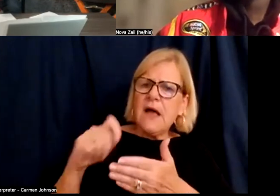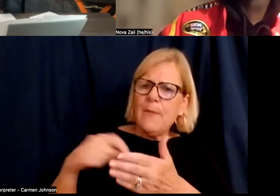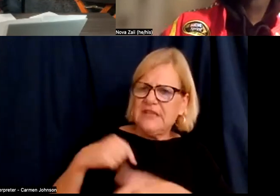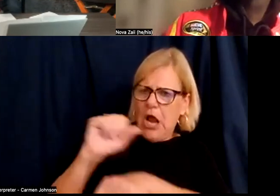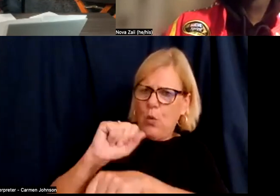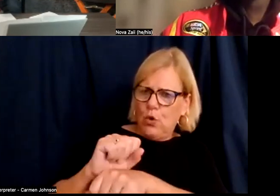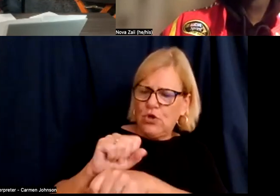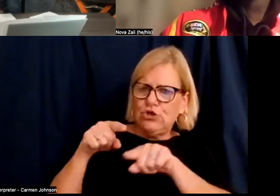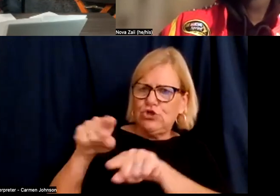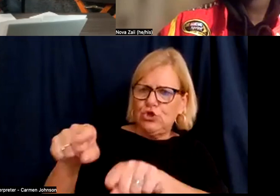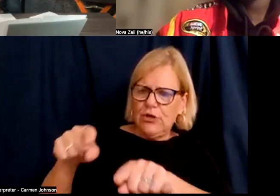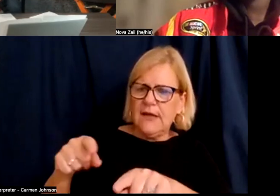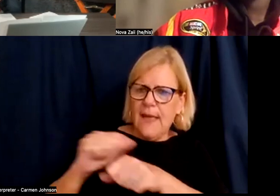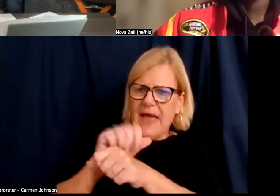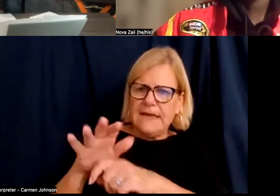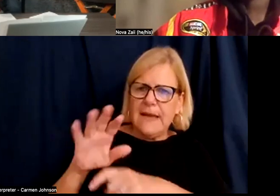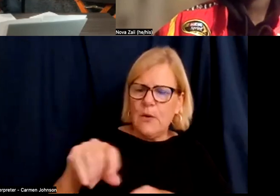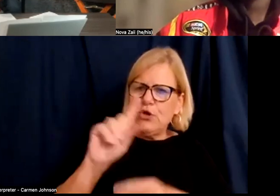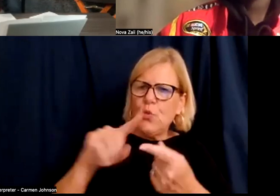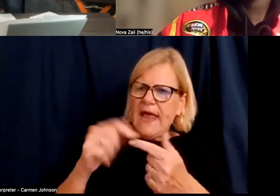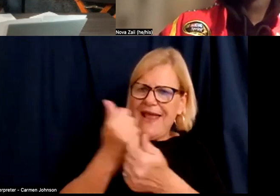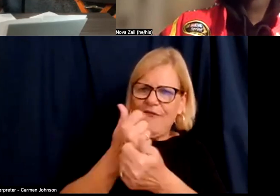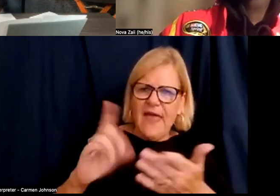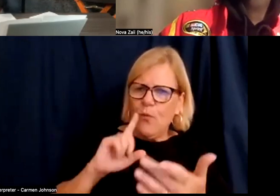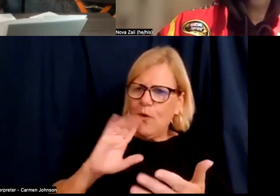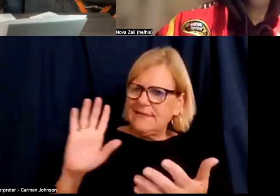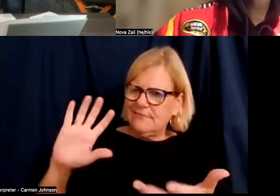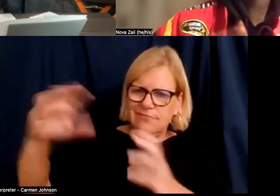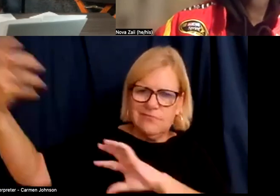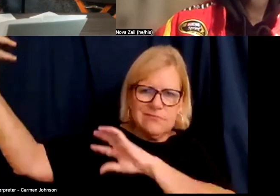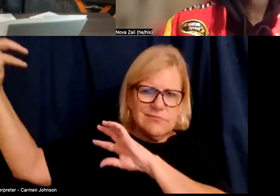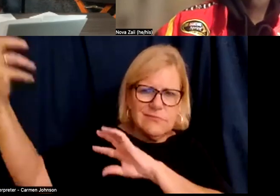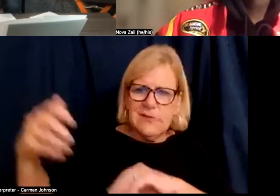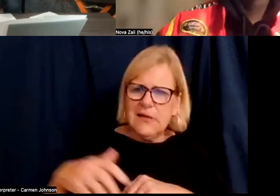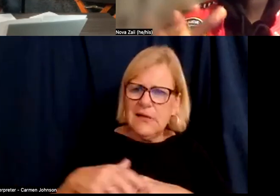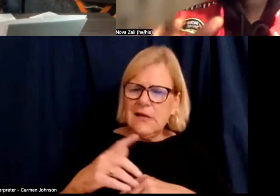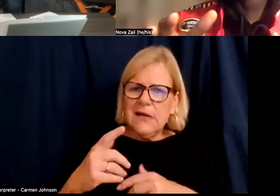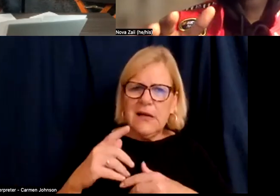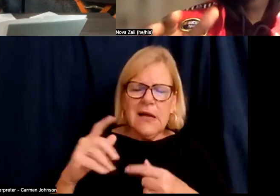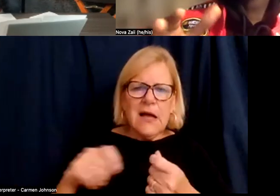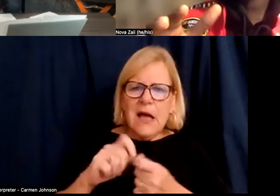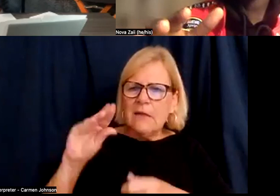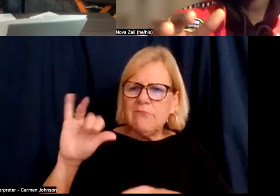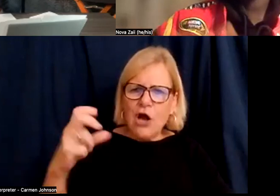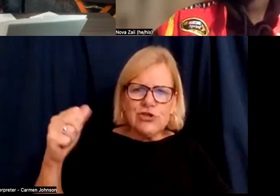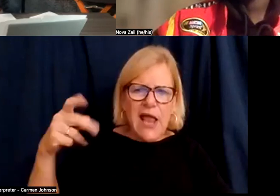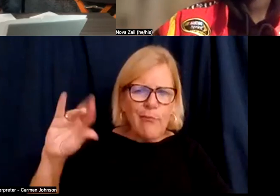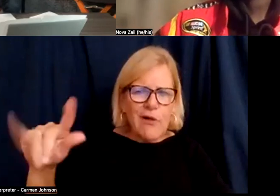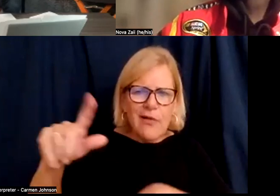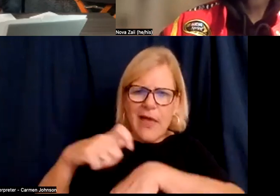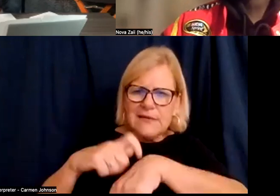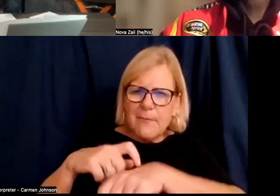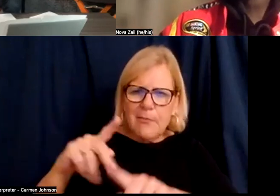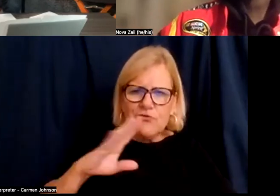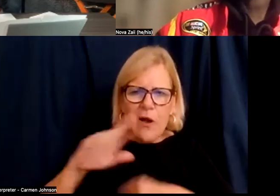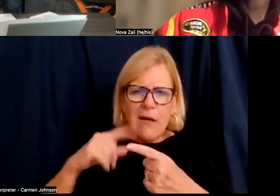worked on during the pandemic. It was when Mm. everything was awry, like especially around that March, April time. People were